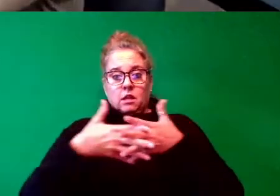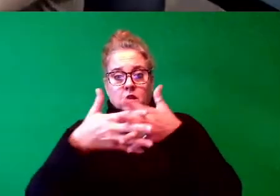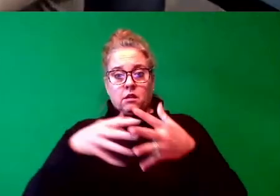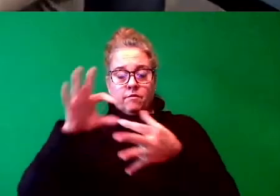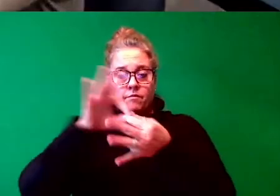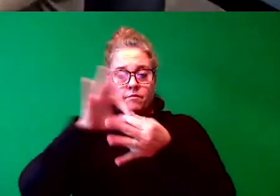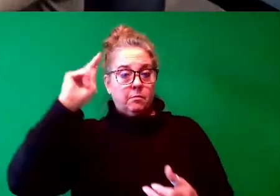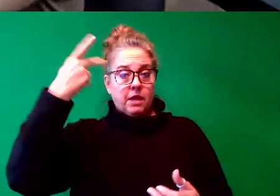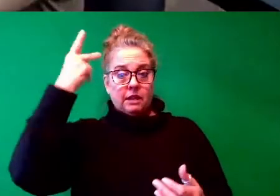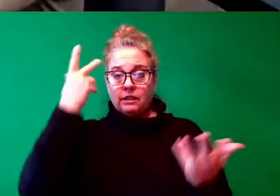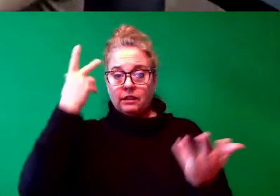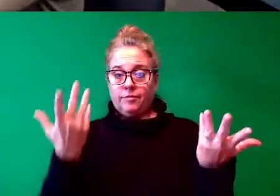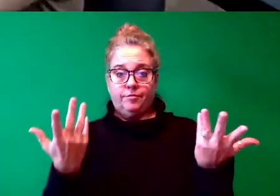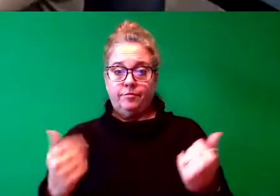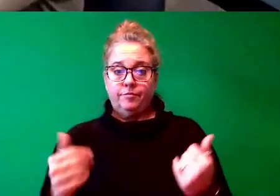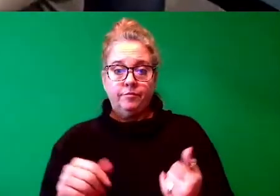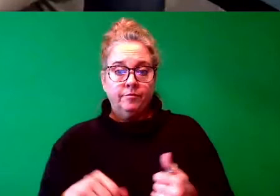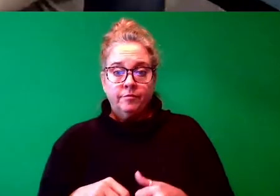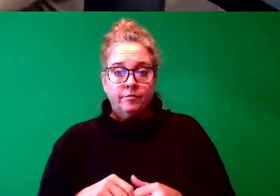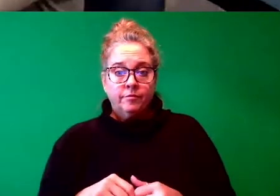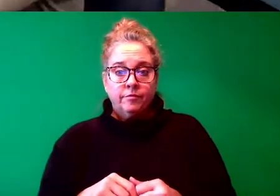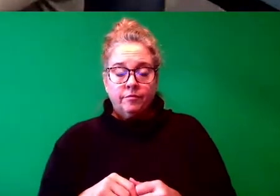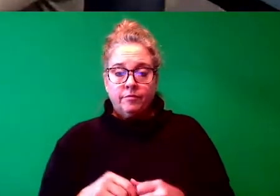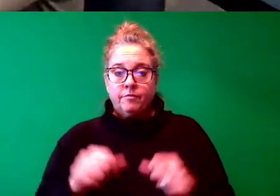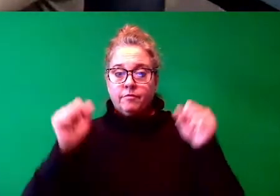those kind of risks. And